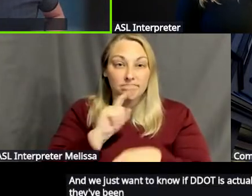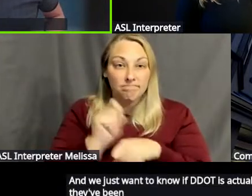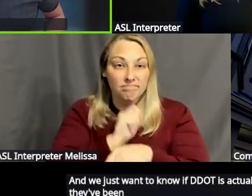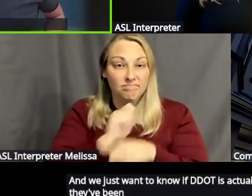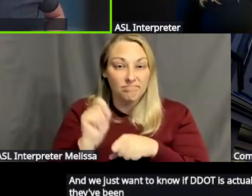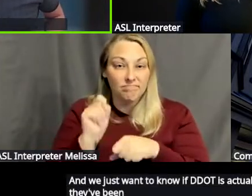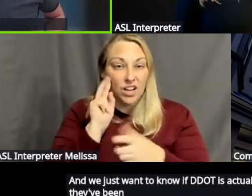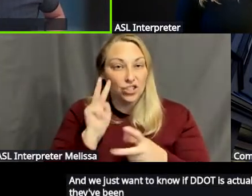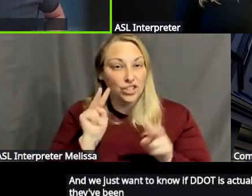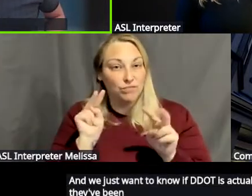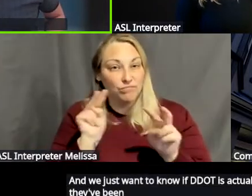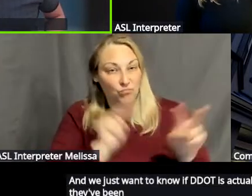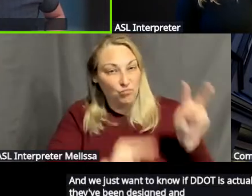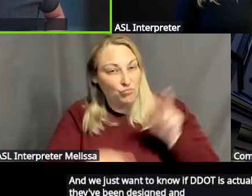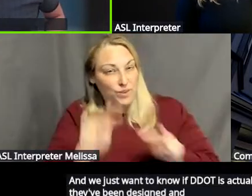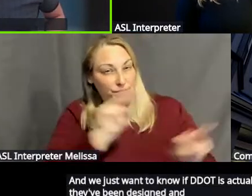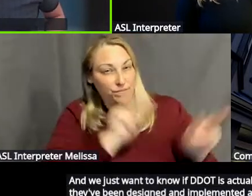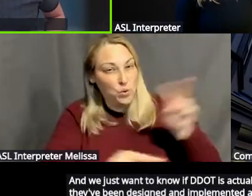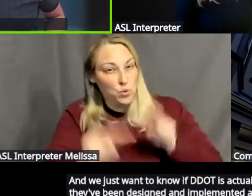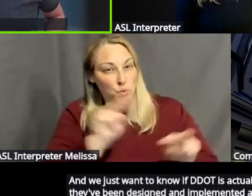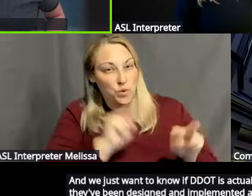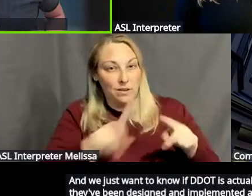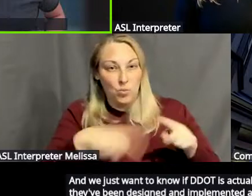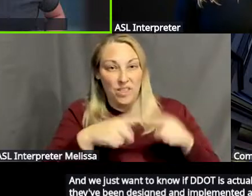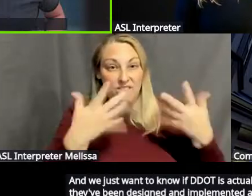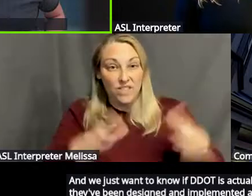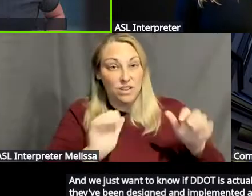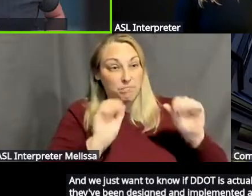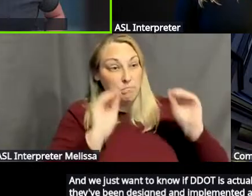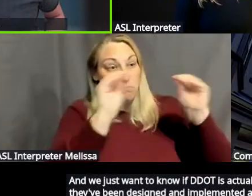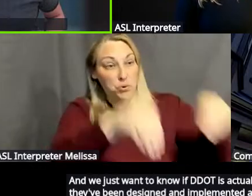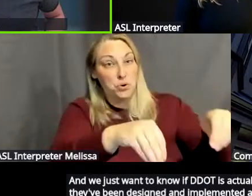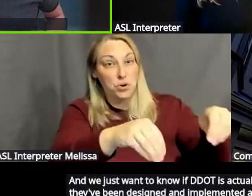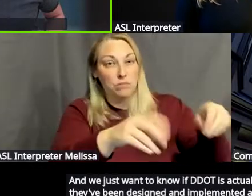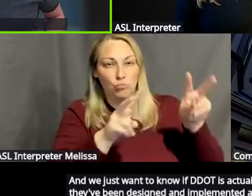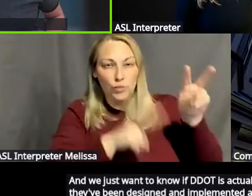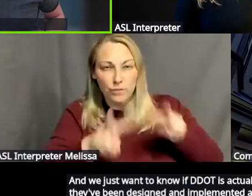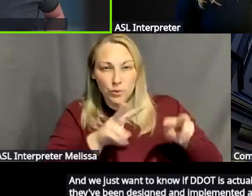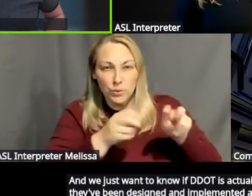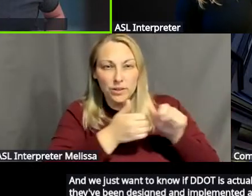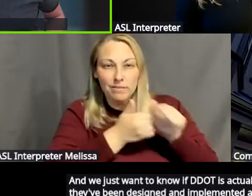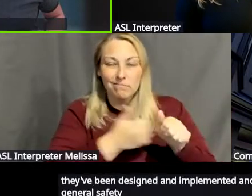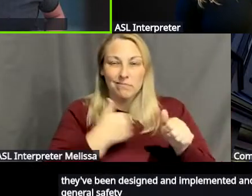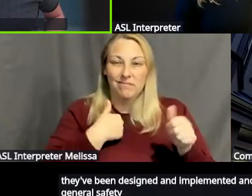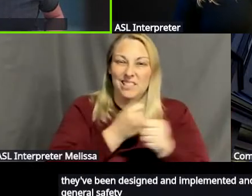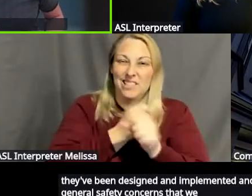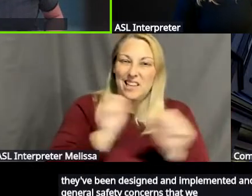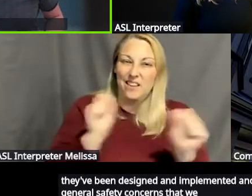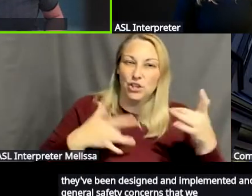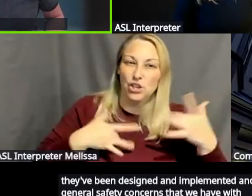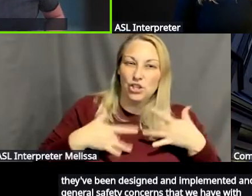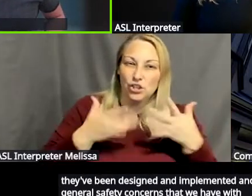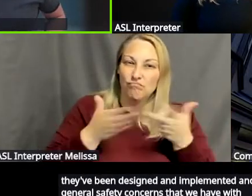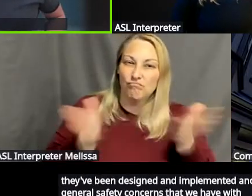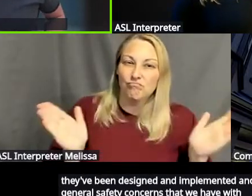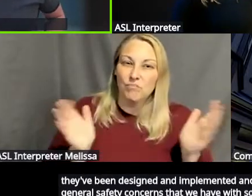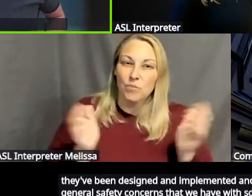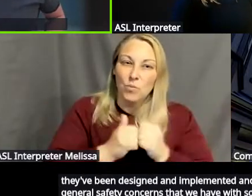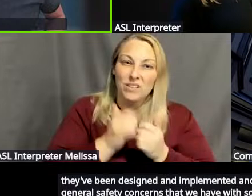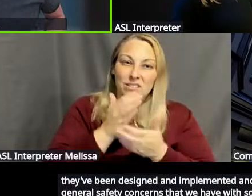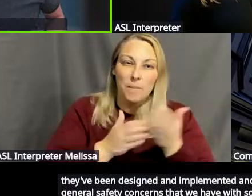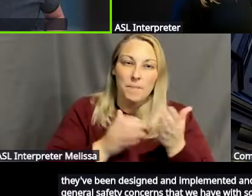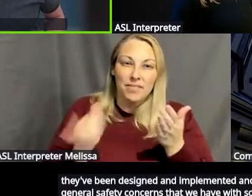and implemented and put in place, as well as some just general safety concerns that we have with some of these traffic